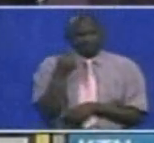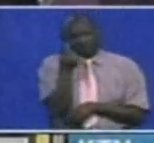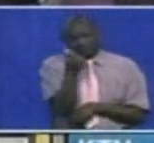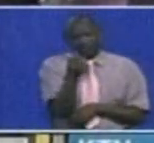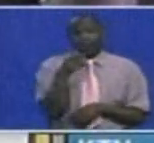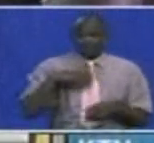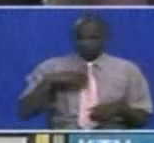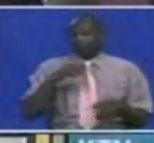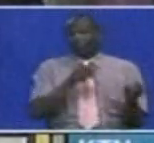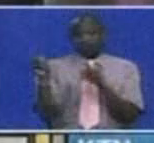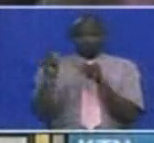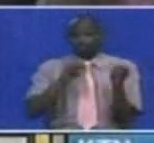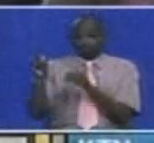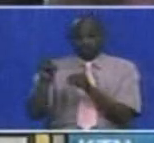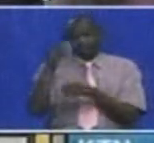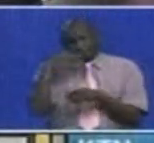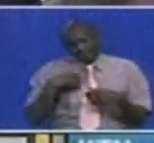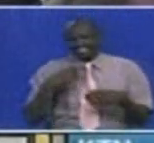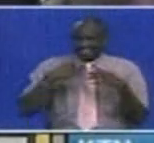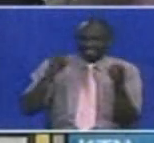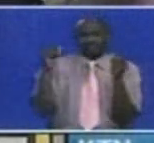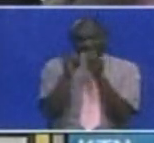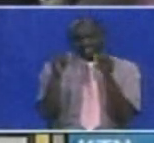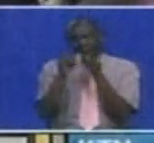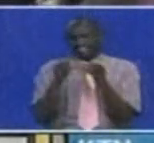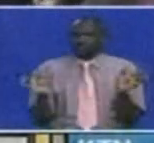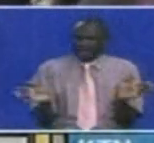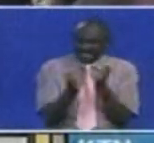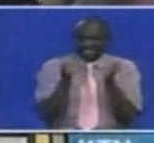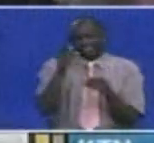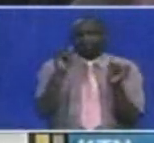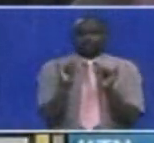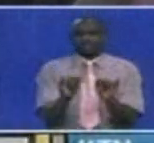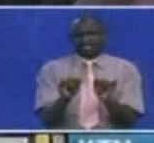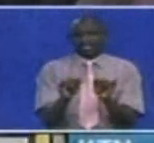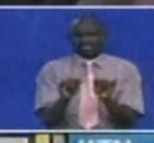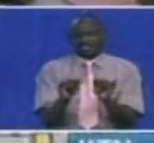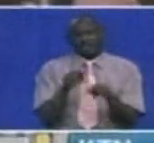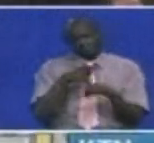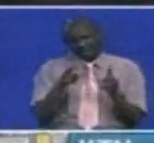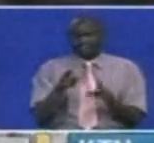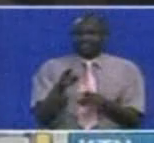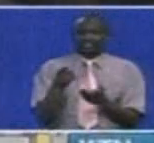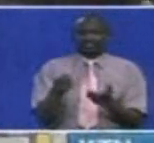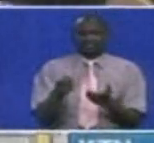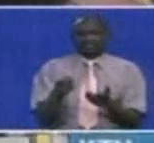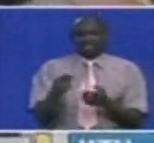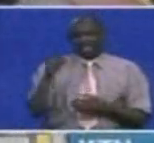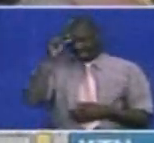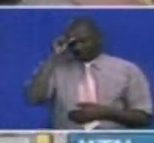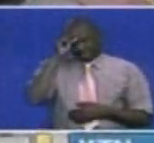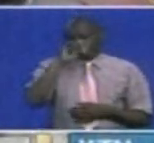wanaanza kuhama. Nimejaribu kufanya mabaraza ya kuwahimiza ya kwamba watulie. Serikali ya